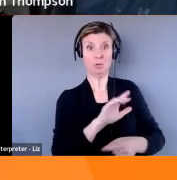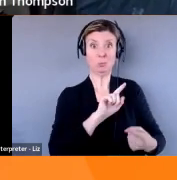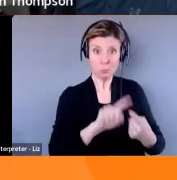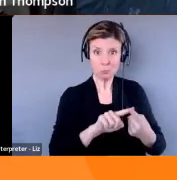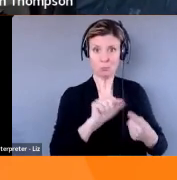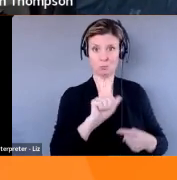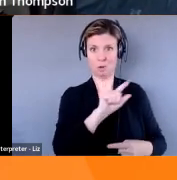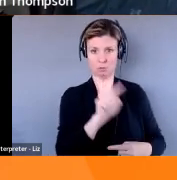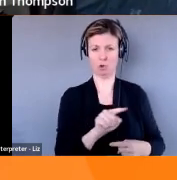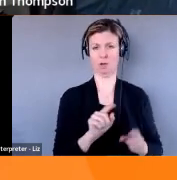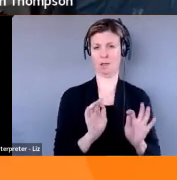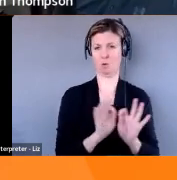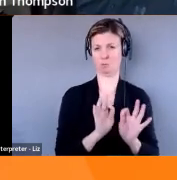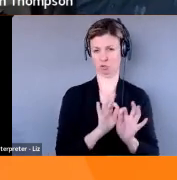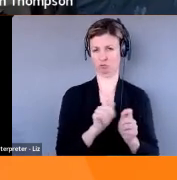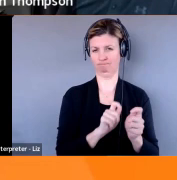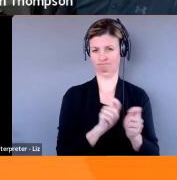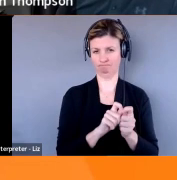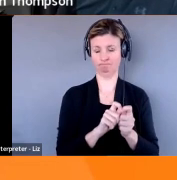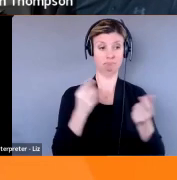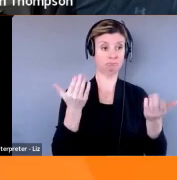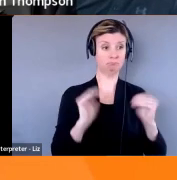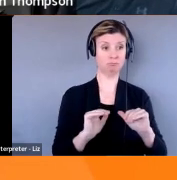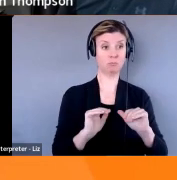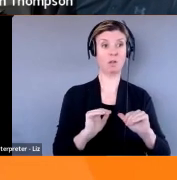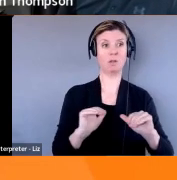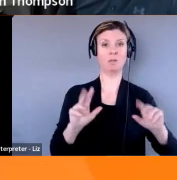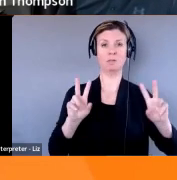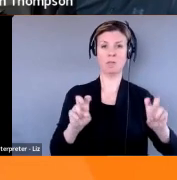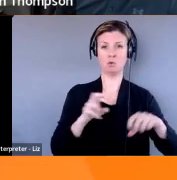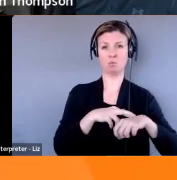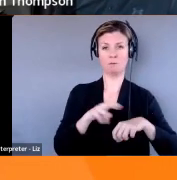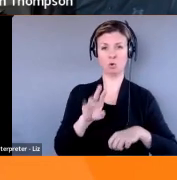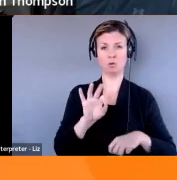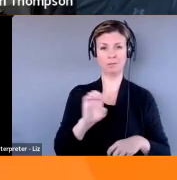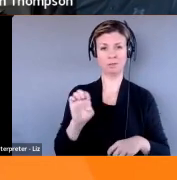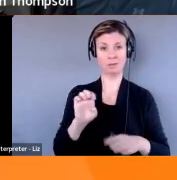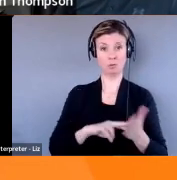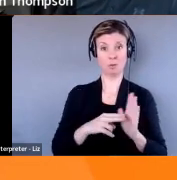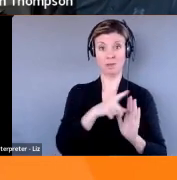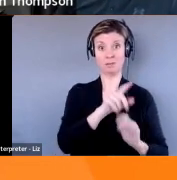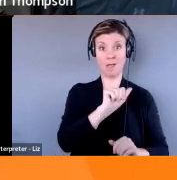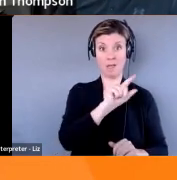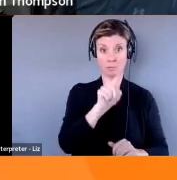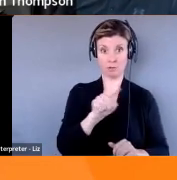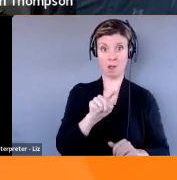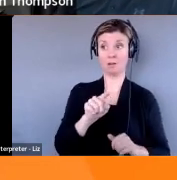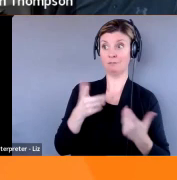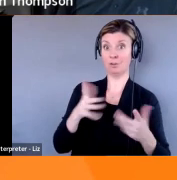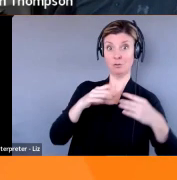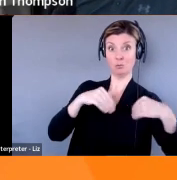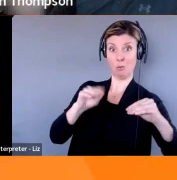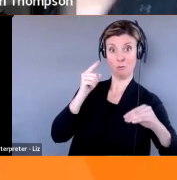The sellout referral fee, how much Amazon charges you every time they make a sale, is typically 15%.